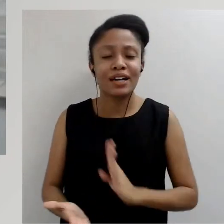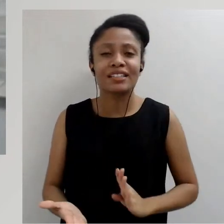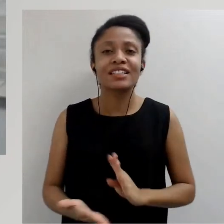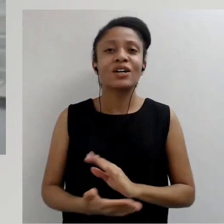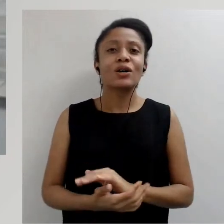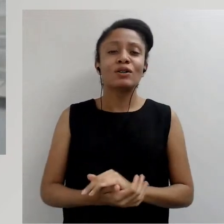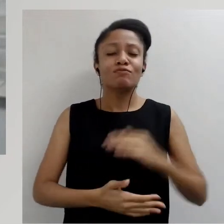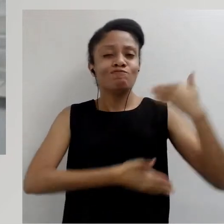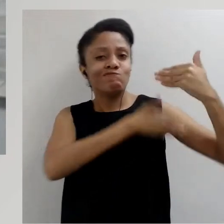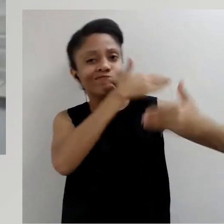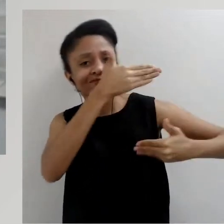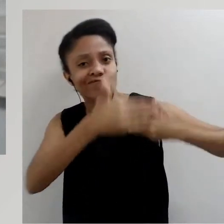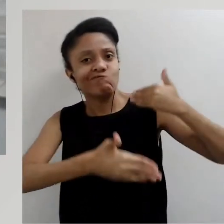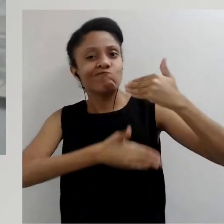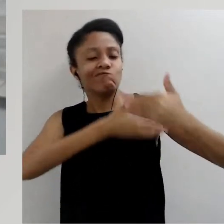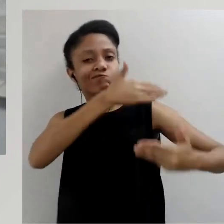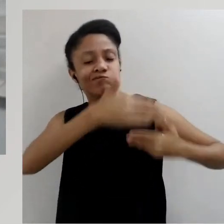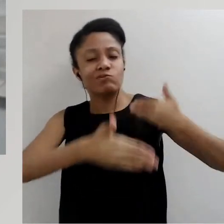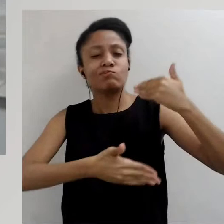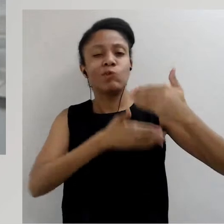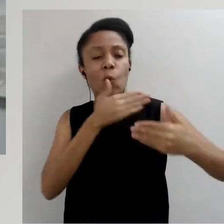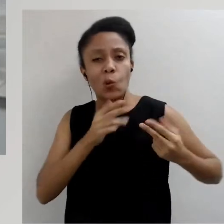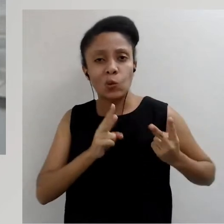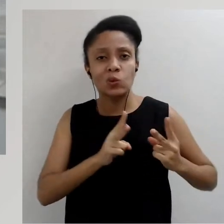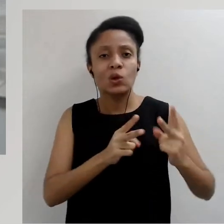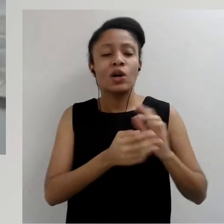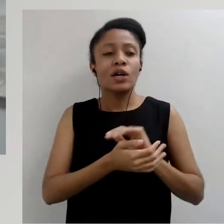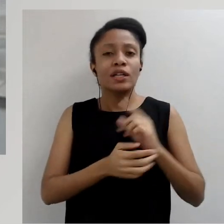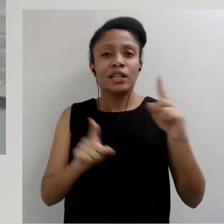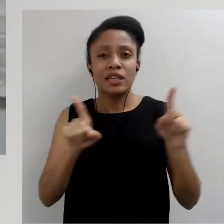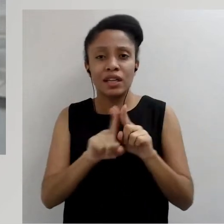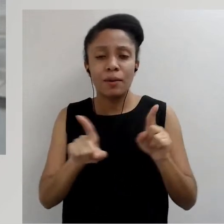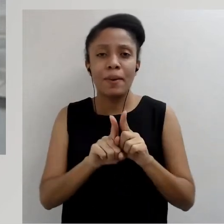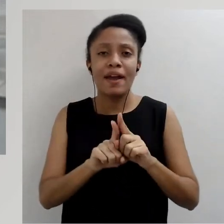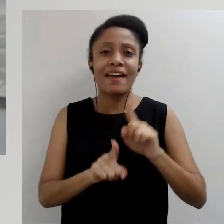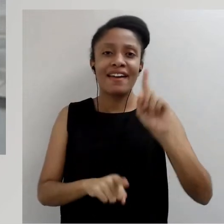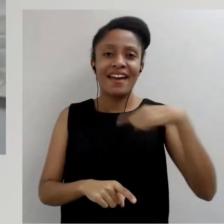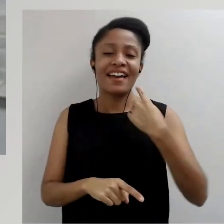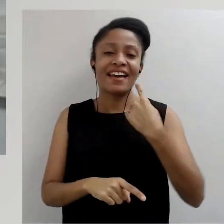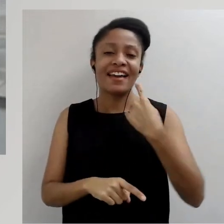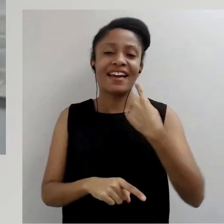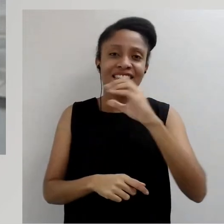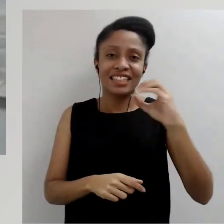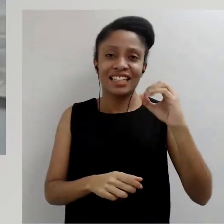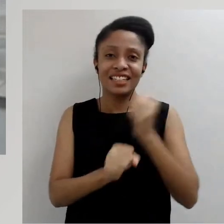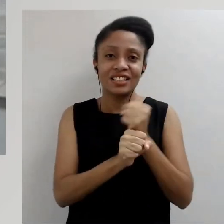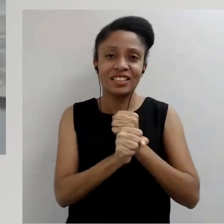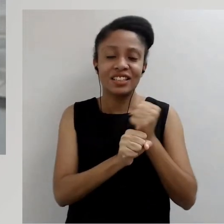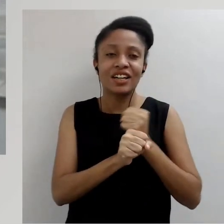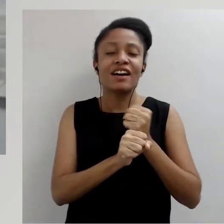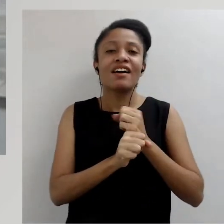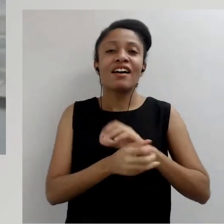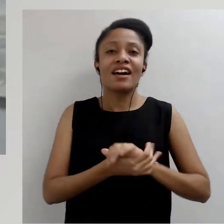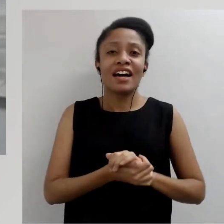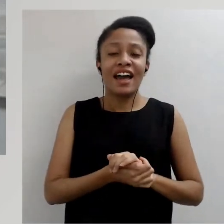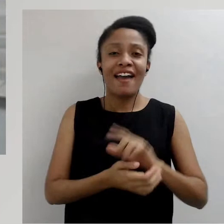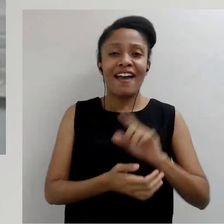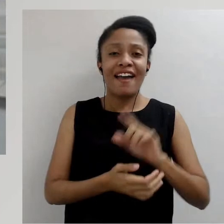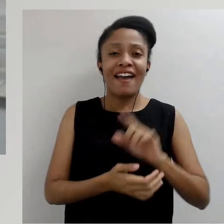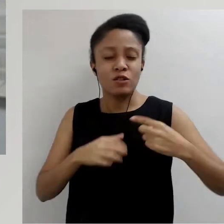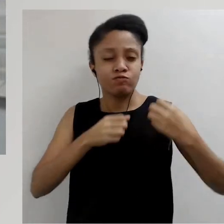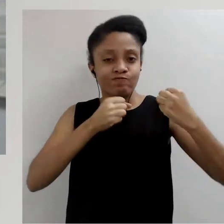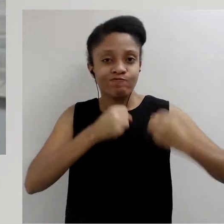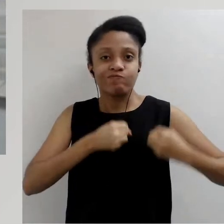in Brazil, with a lot of history, and we are 100 years old, but difficulties are